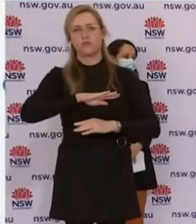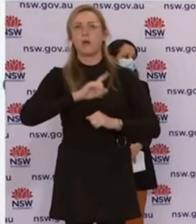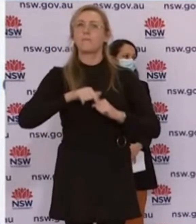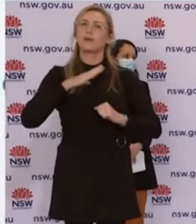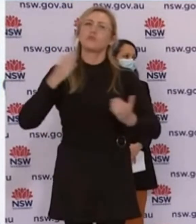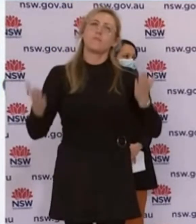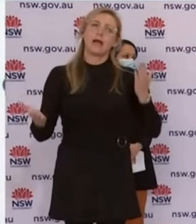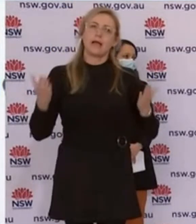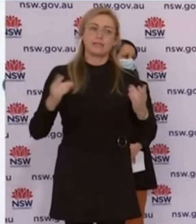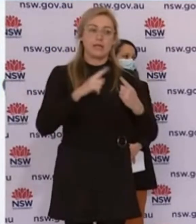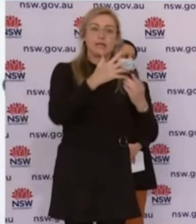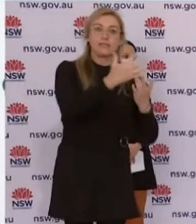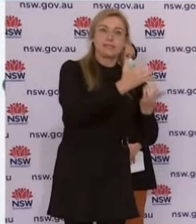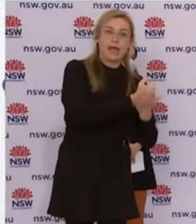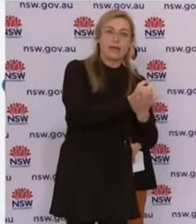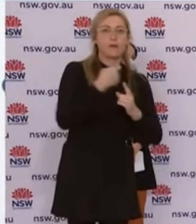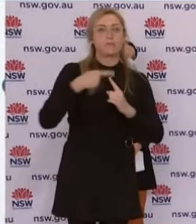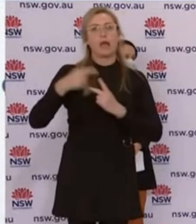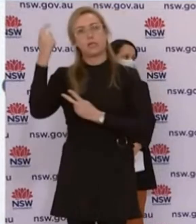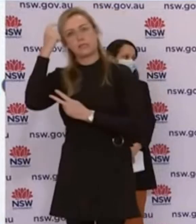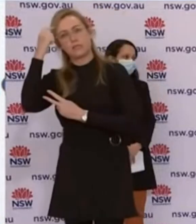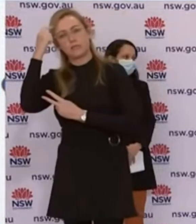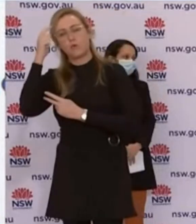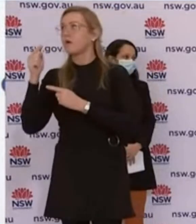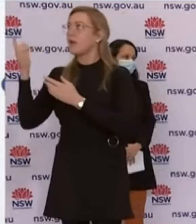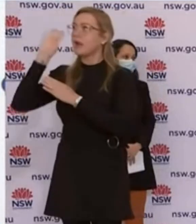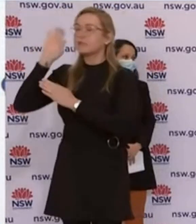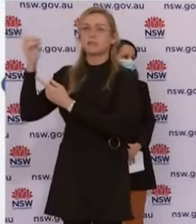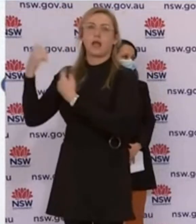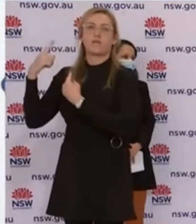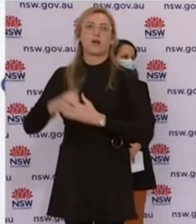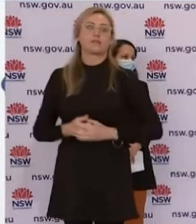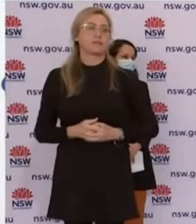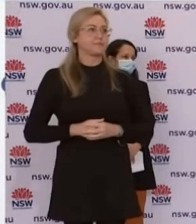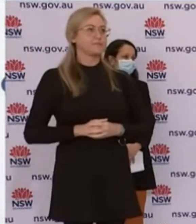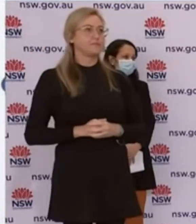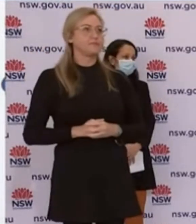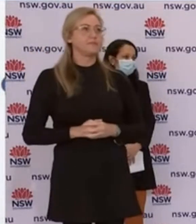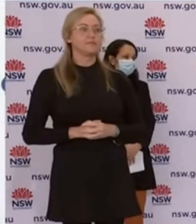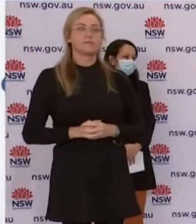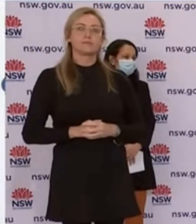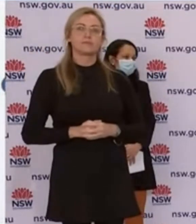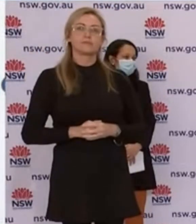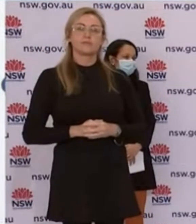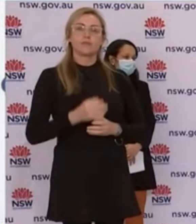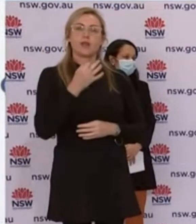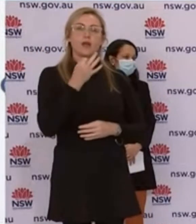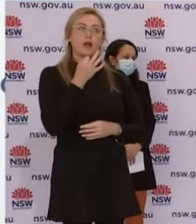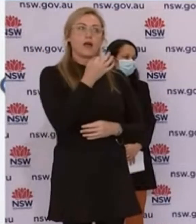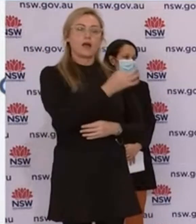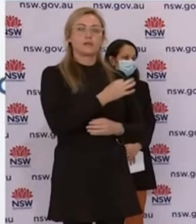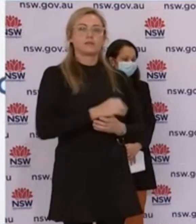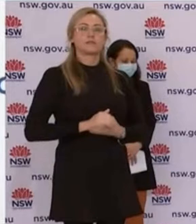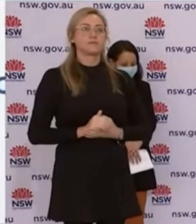that balance right between what's safe and what's sensible when it comes to the advice that we've got. Minister, I understand that this plan says that students